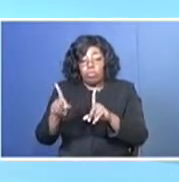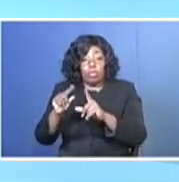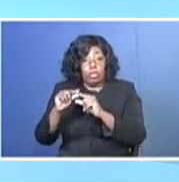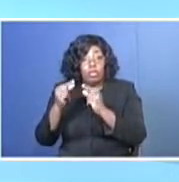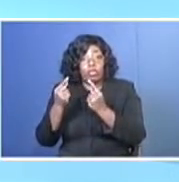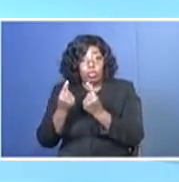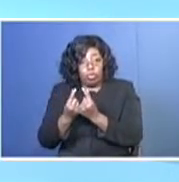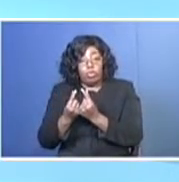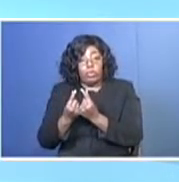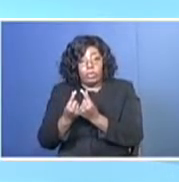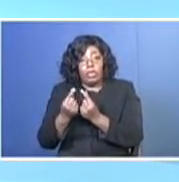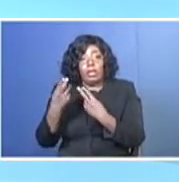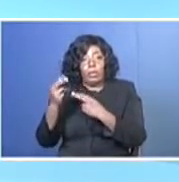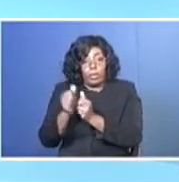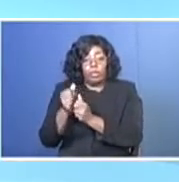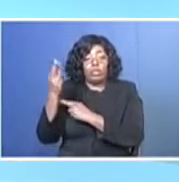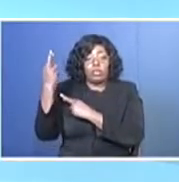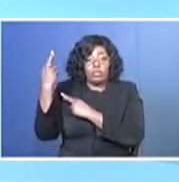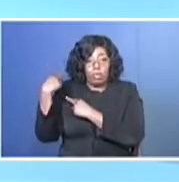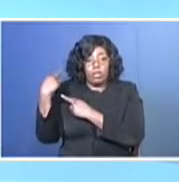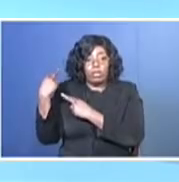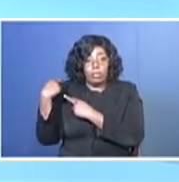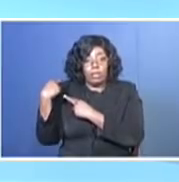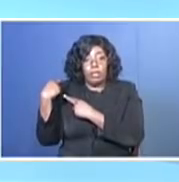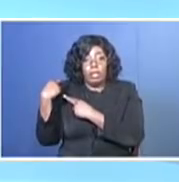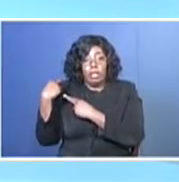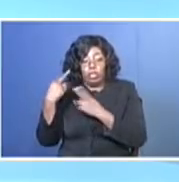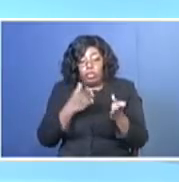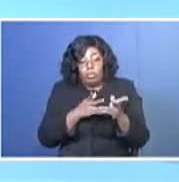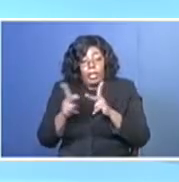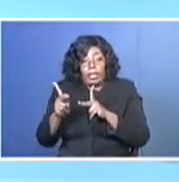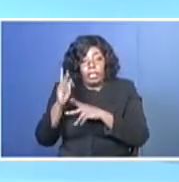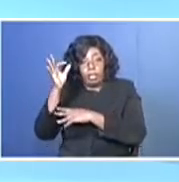now charged with charting the BCB's future.